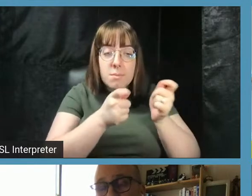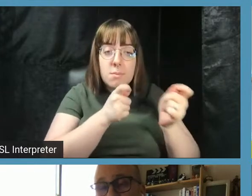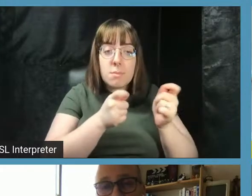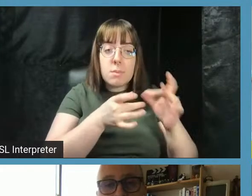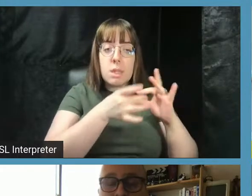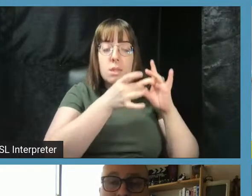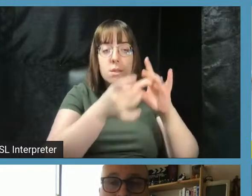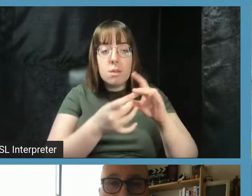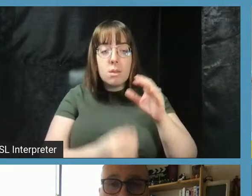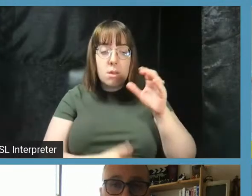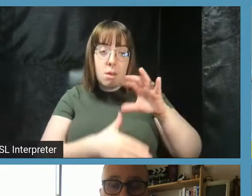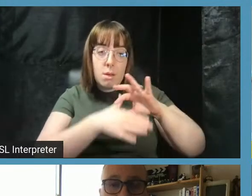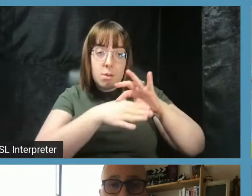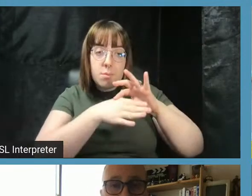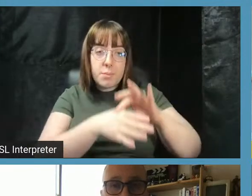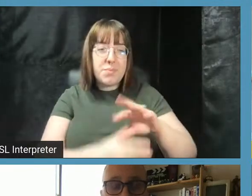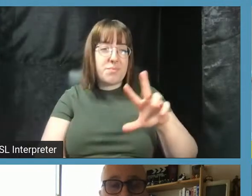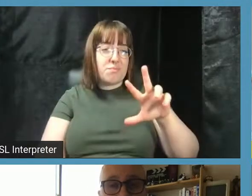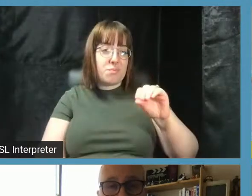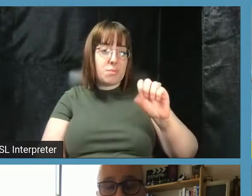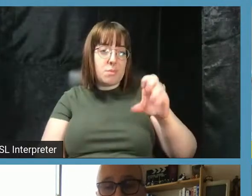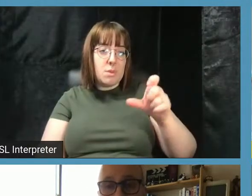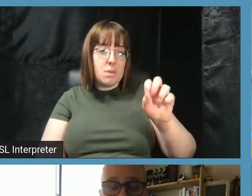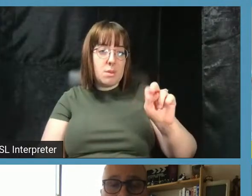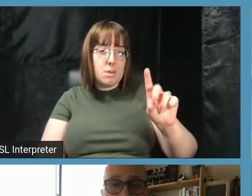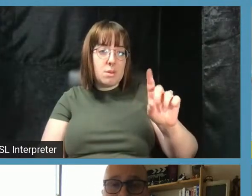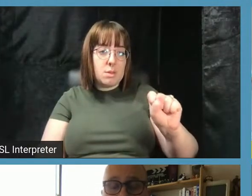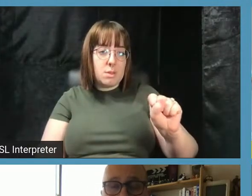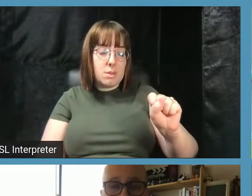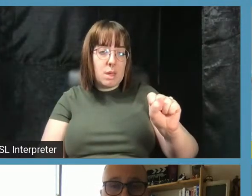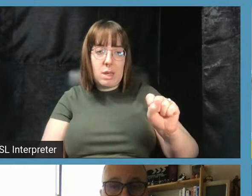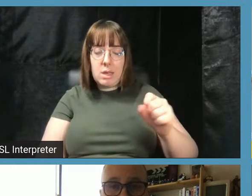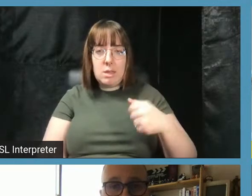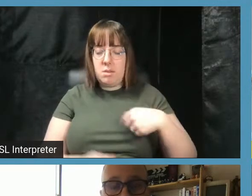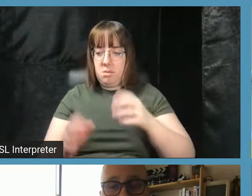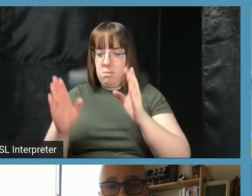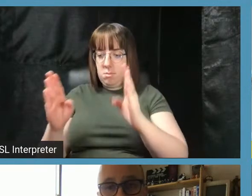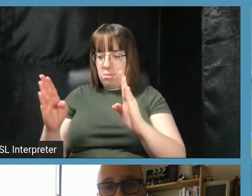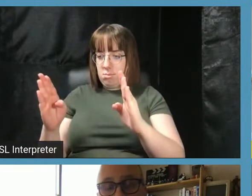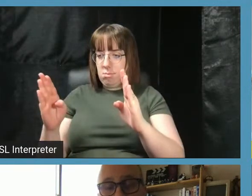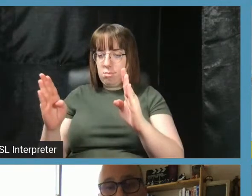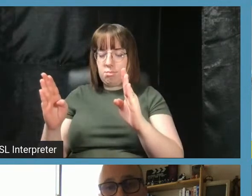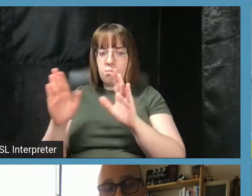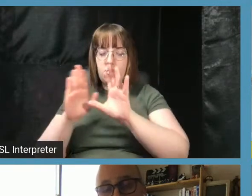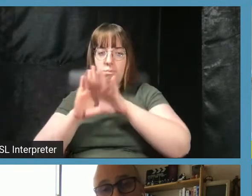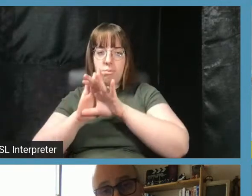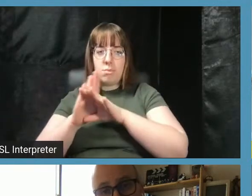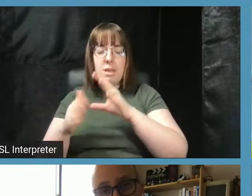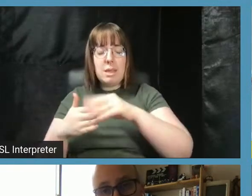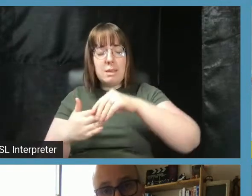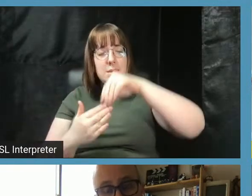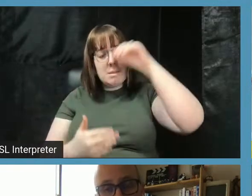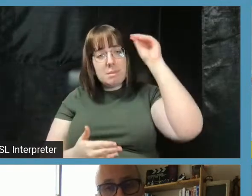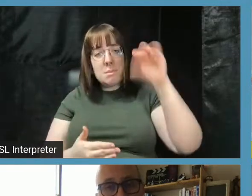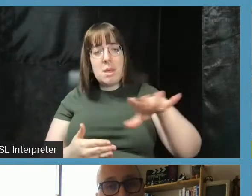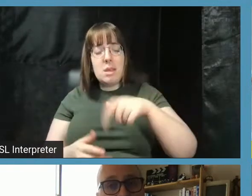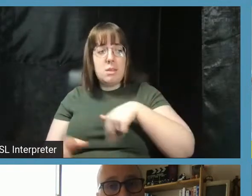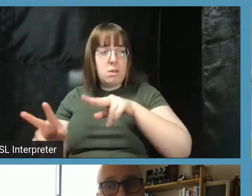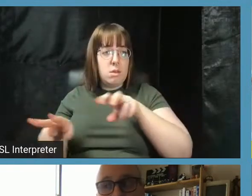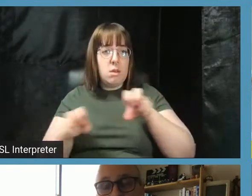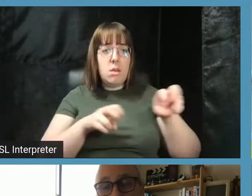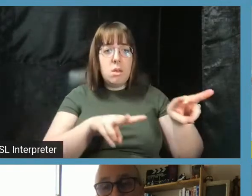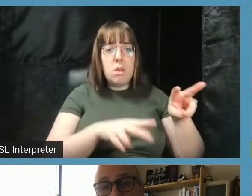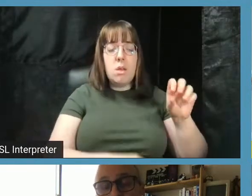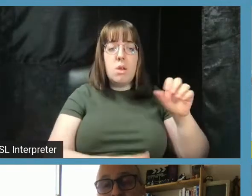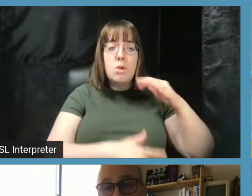a 30-second video clip that's licensed from the Getty, and it's super expensive to put on social media, but it's not as expensive to run in